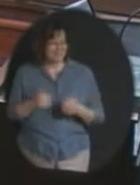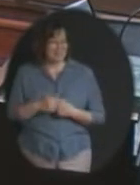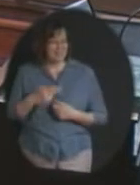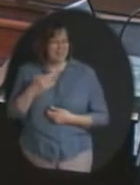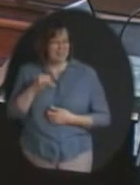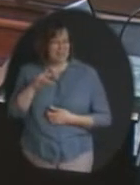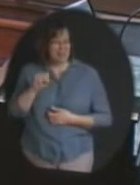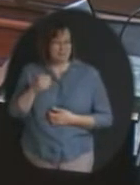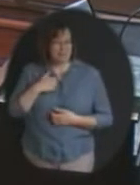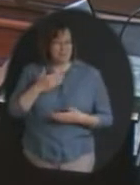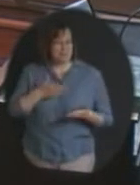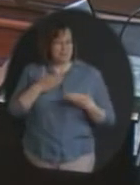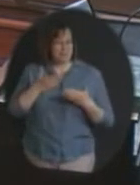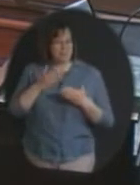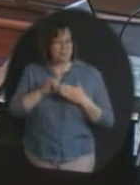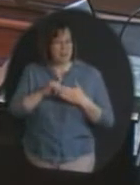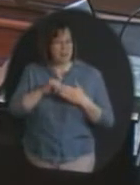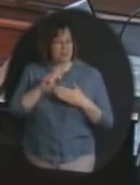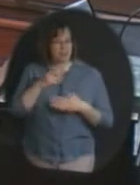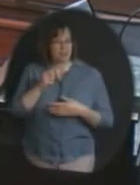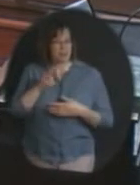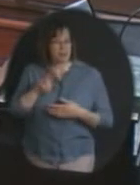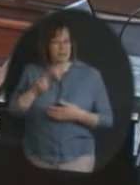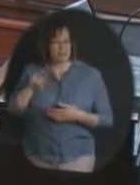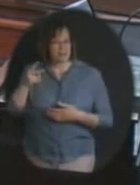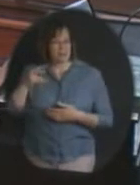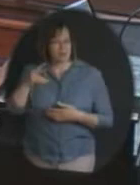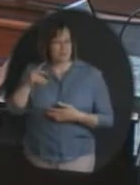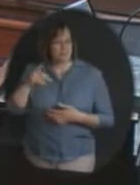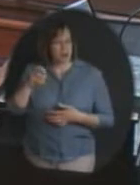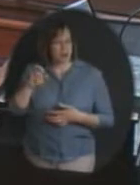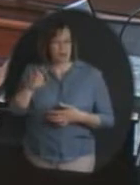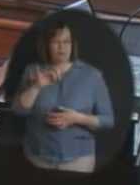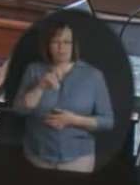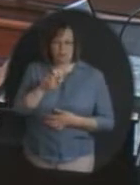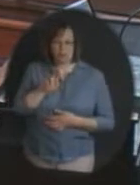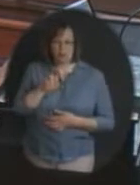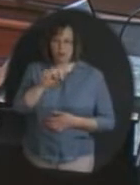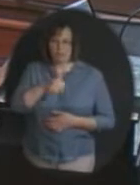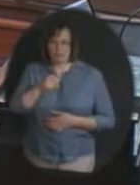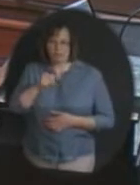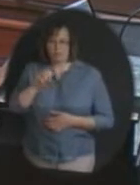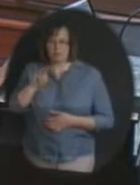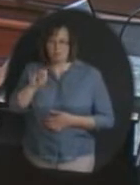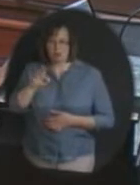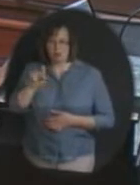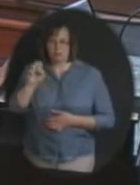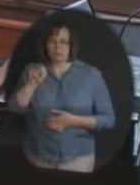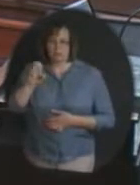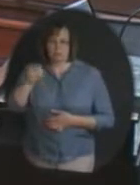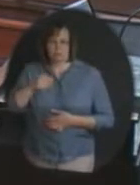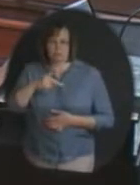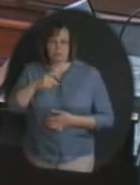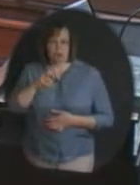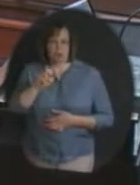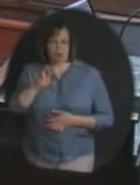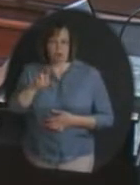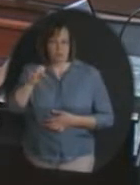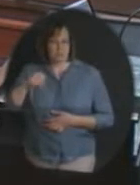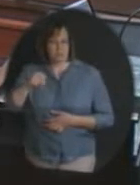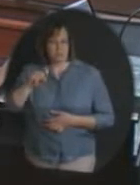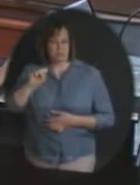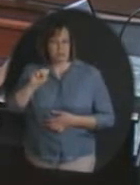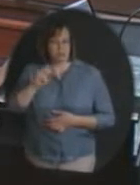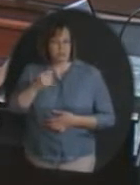Ms. Hibbs, I have a motion by Mr. Scheer and a second by Mr. Parker. Would you call the roll, please? Mrs. Felter? Yes. Mrs. Martin? Yes. Mr. Parker? Yes.